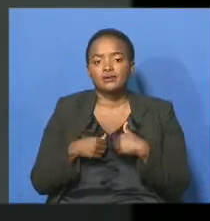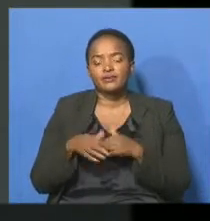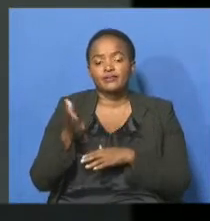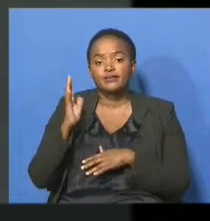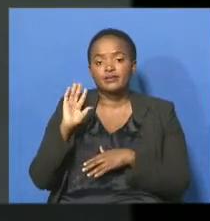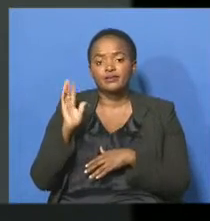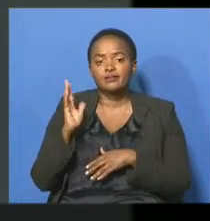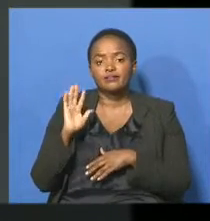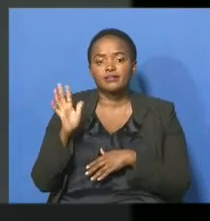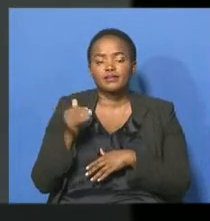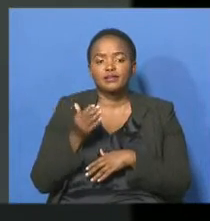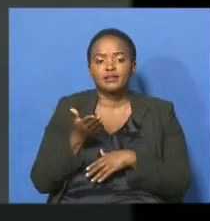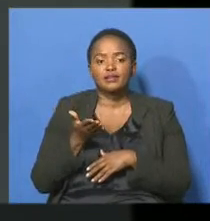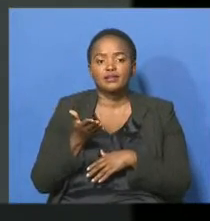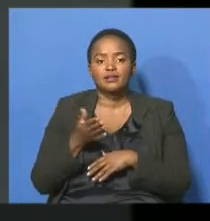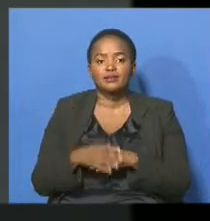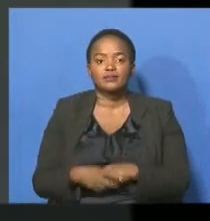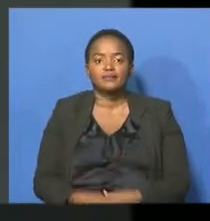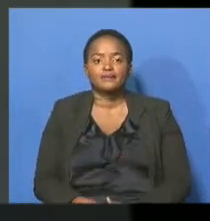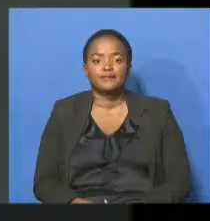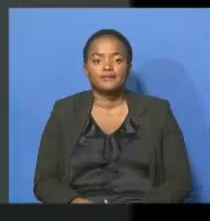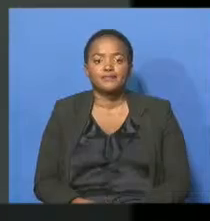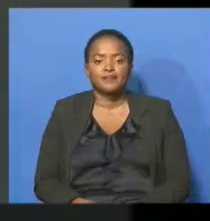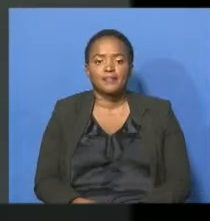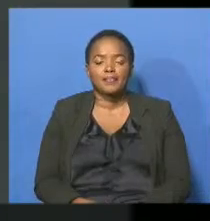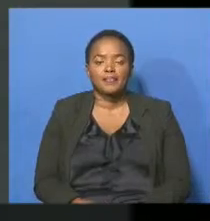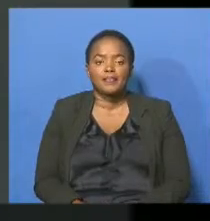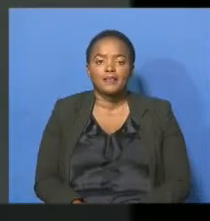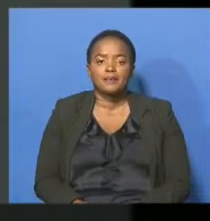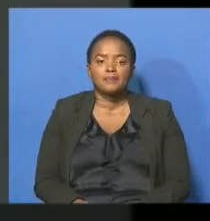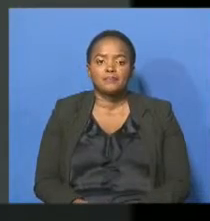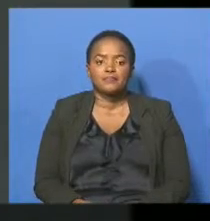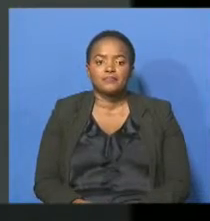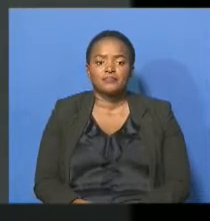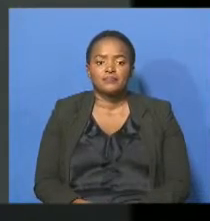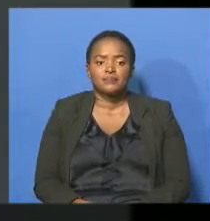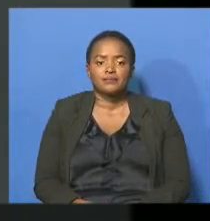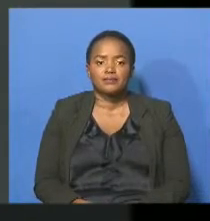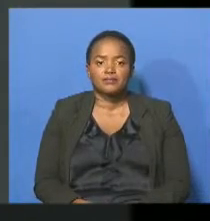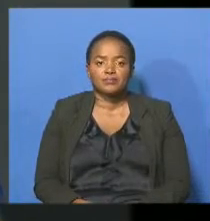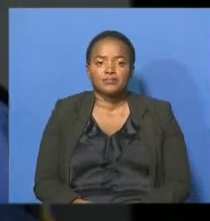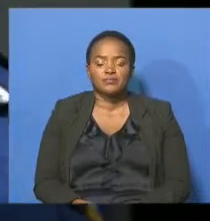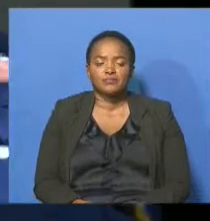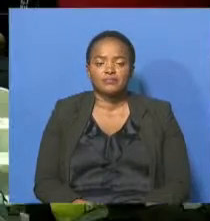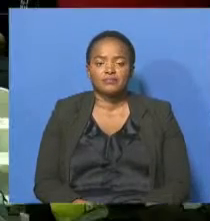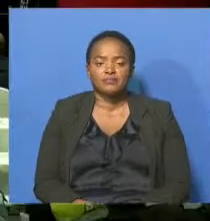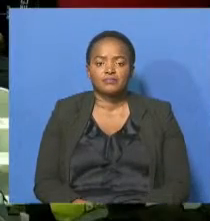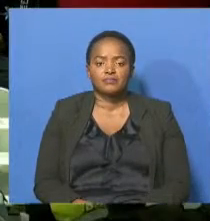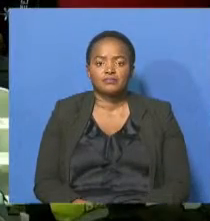ba mme ka tsela e ntseng jalo morena le kile la bua